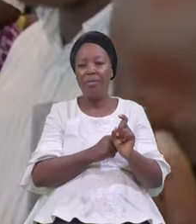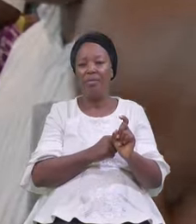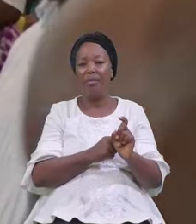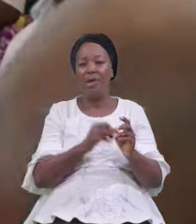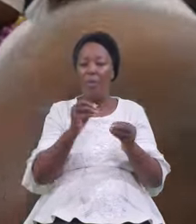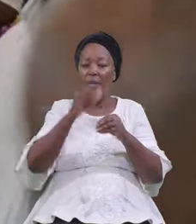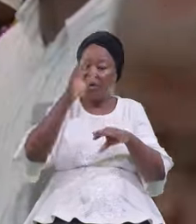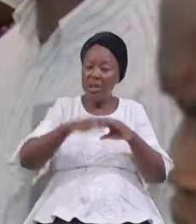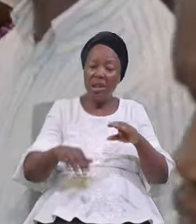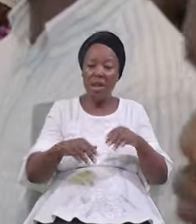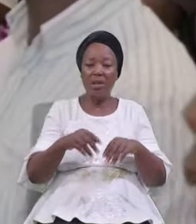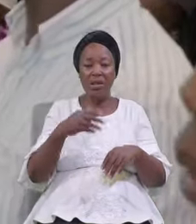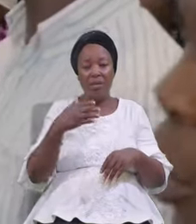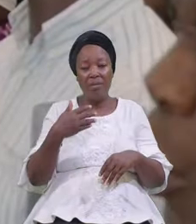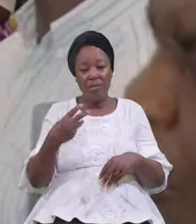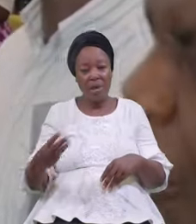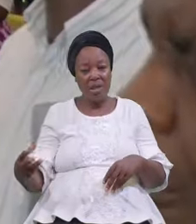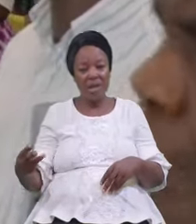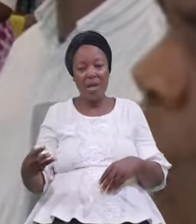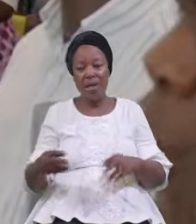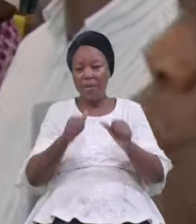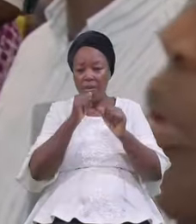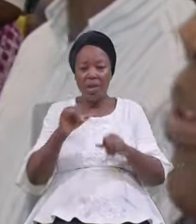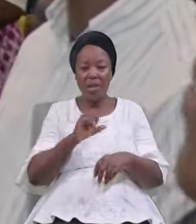more than material blessing?